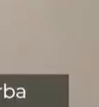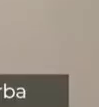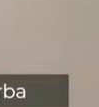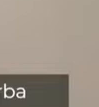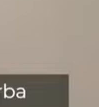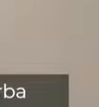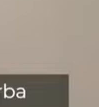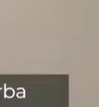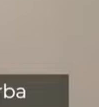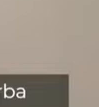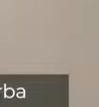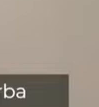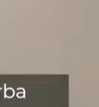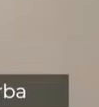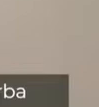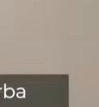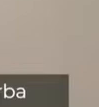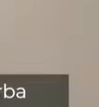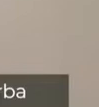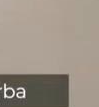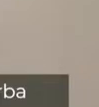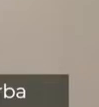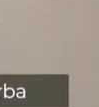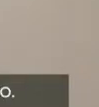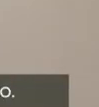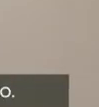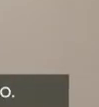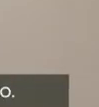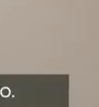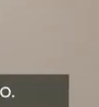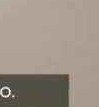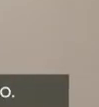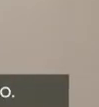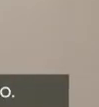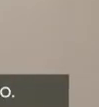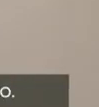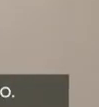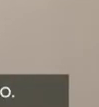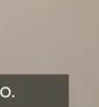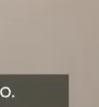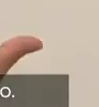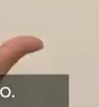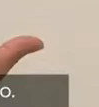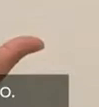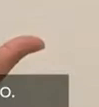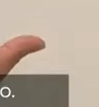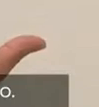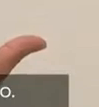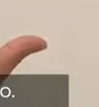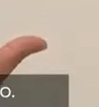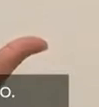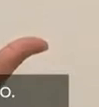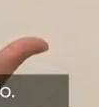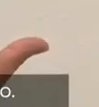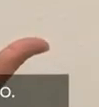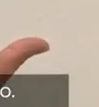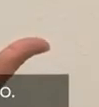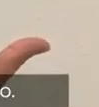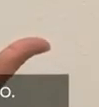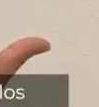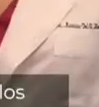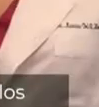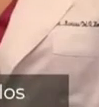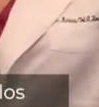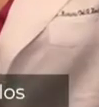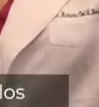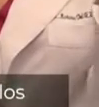polish, no makeup. If you are male, you should be shaved, no beard, no mustache,